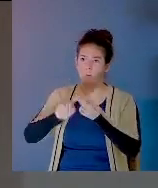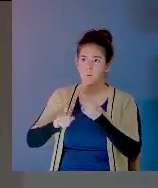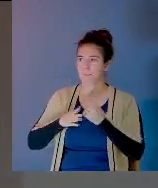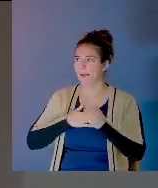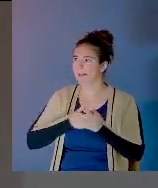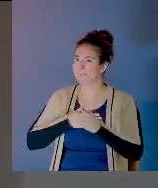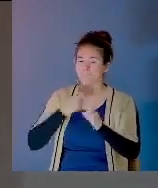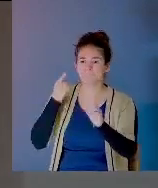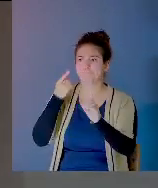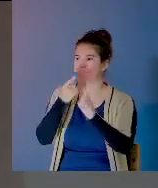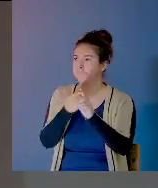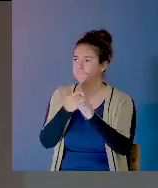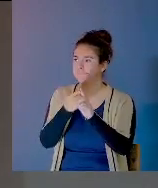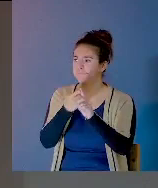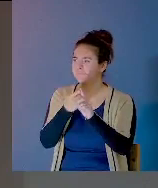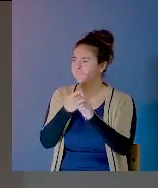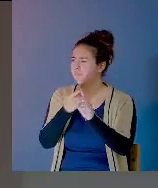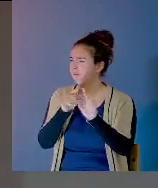maturity and